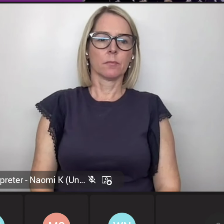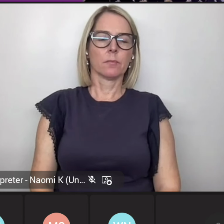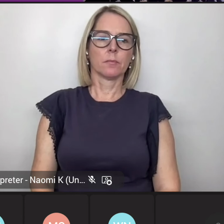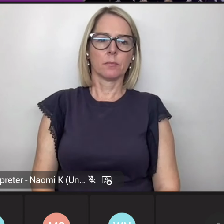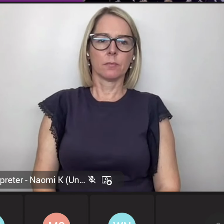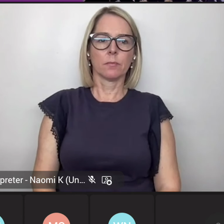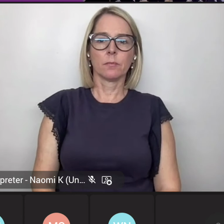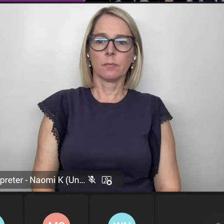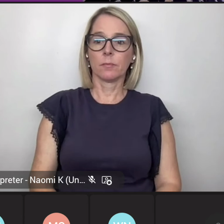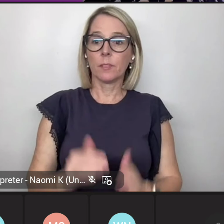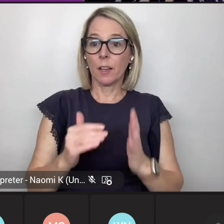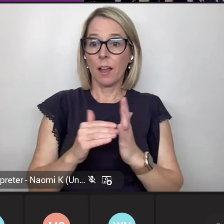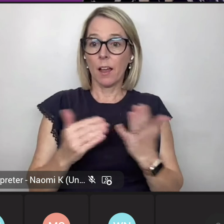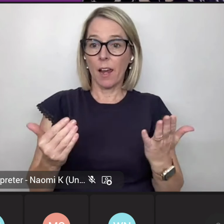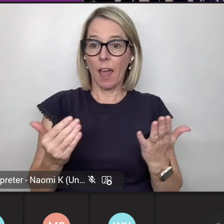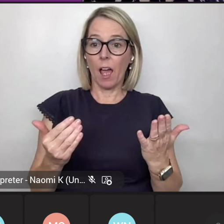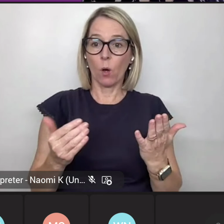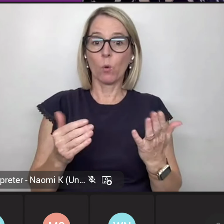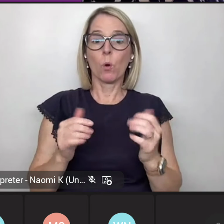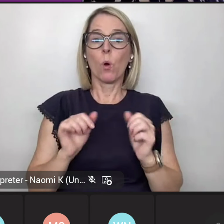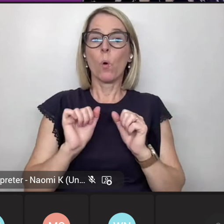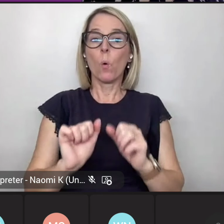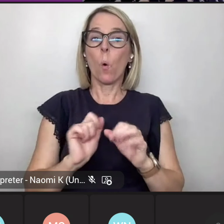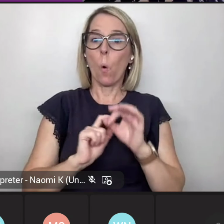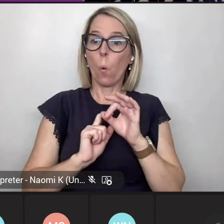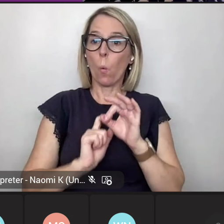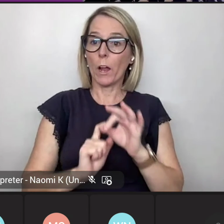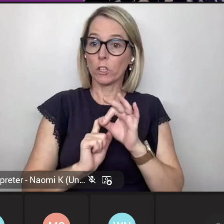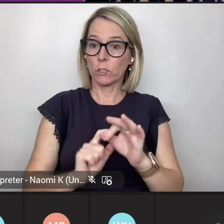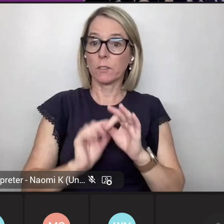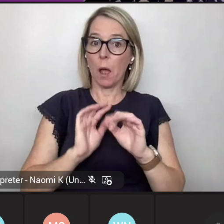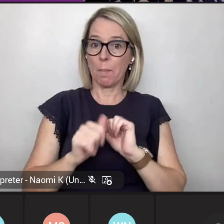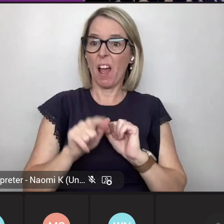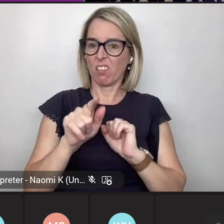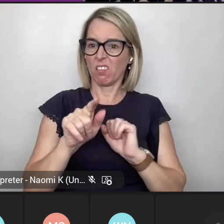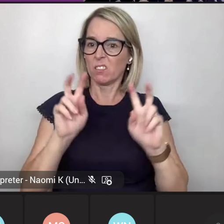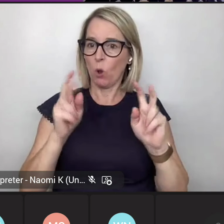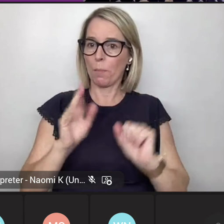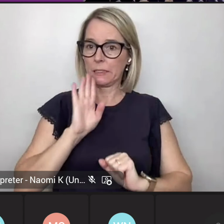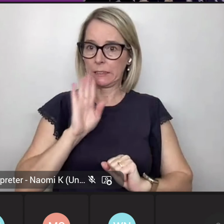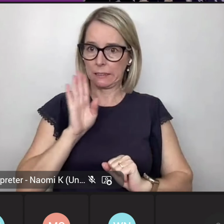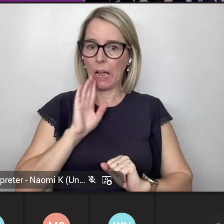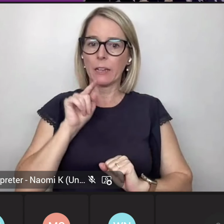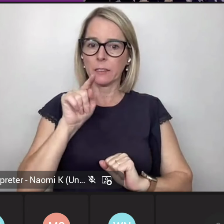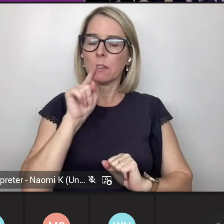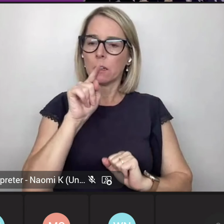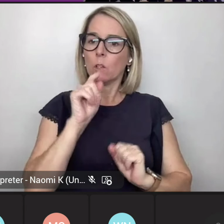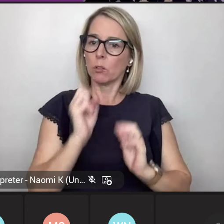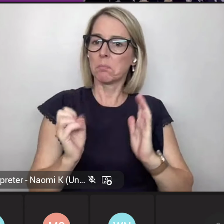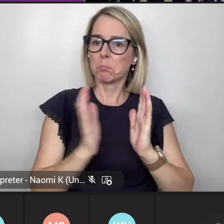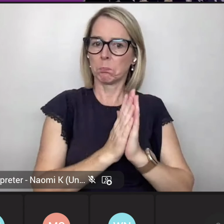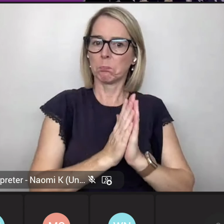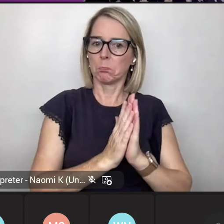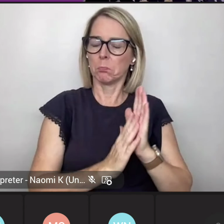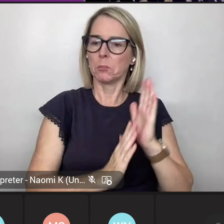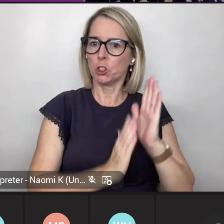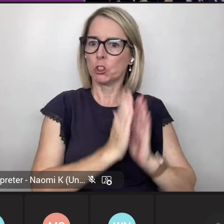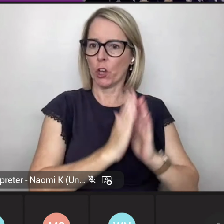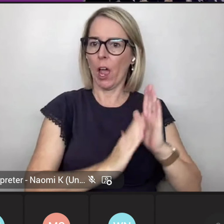Now, we now invite you to post questions you have about today's topics in the chat. We will try to answer as many questions as